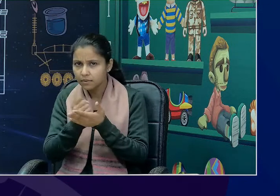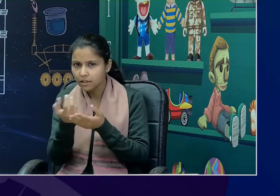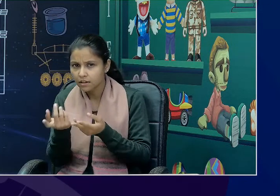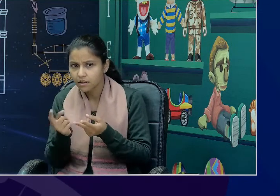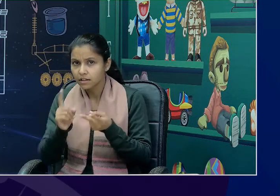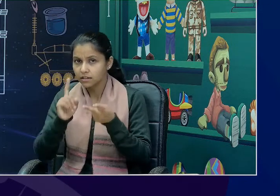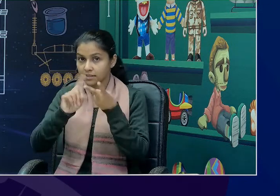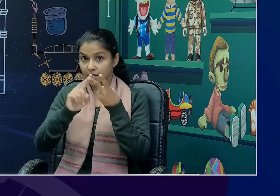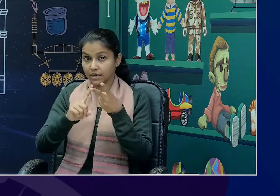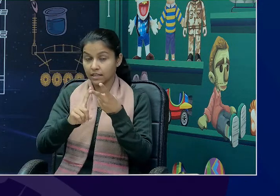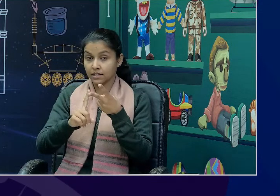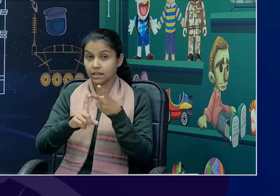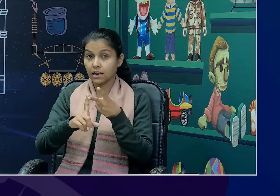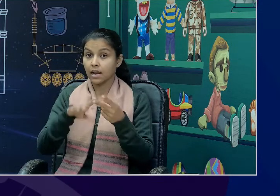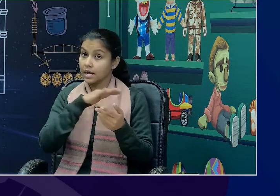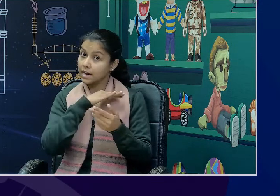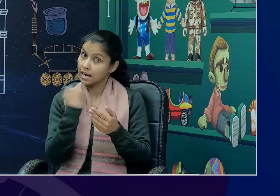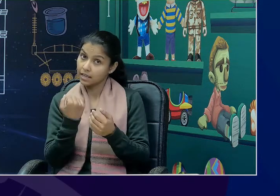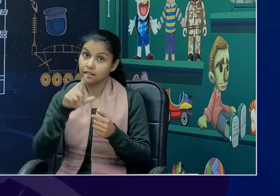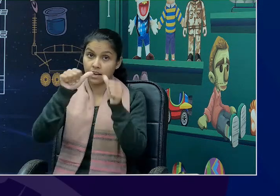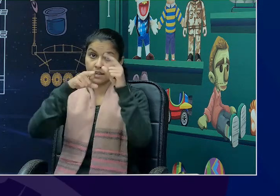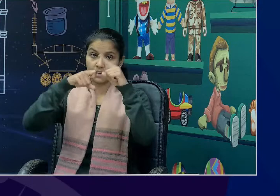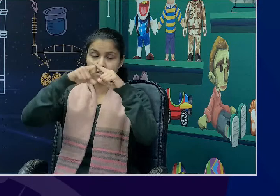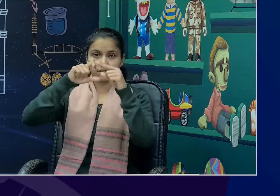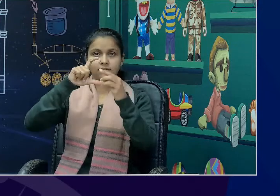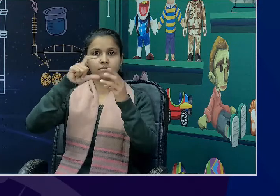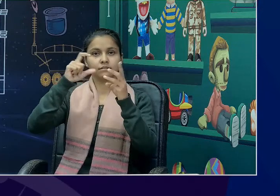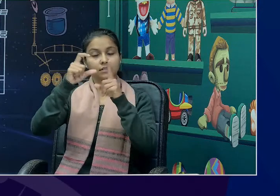is death lurked. Death lurked means that